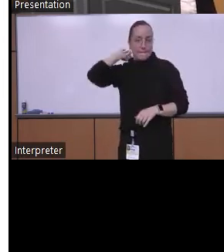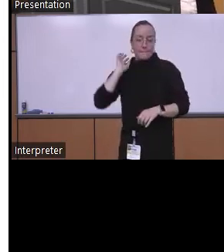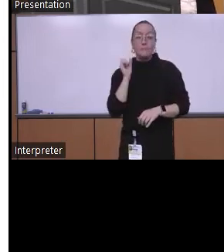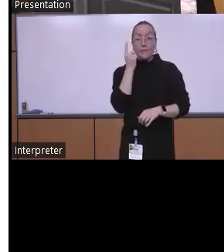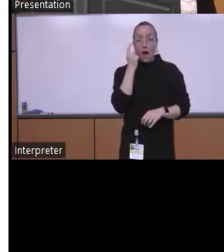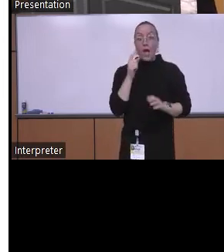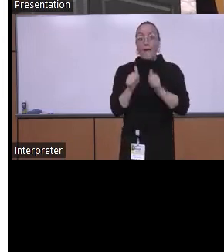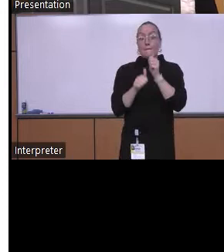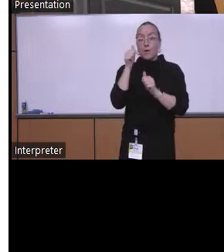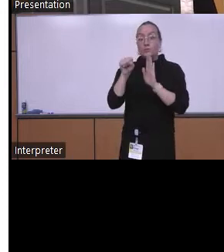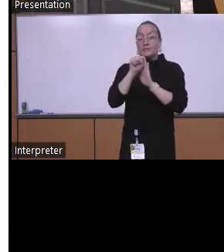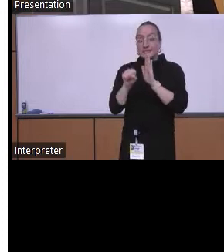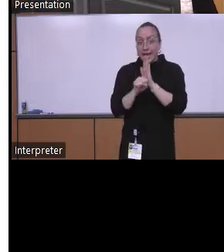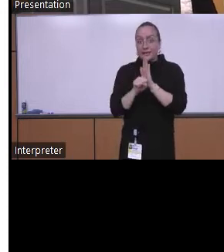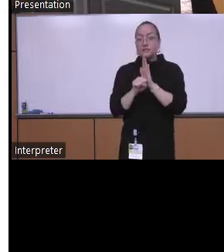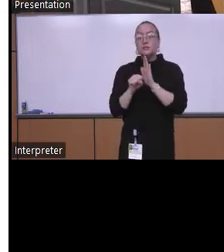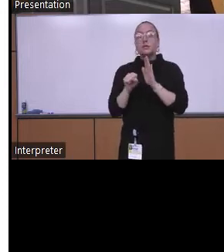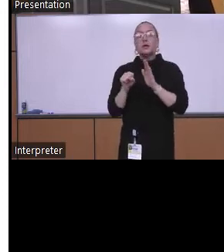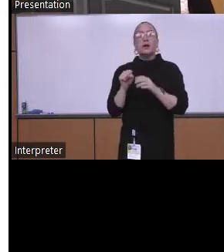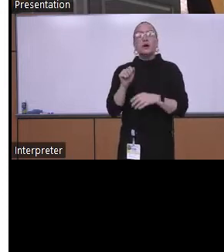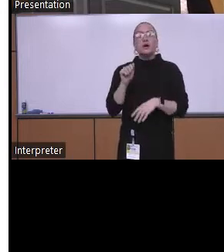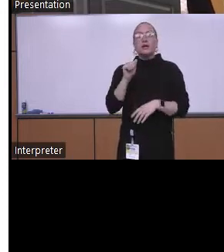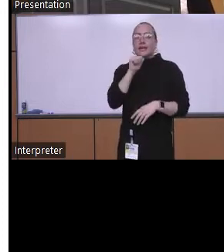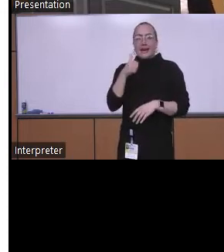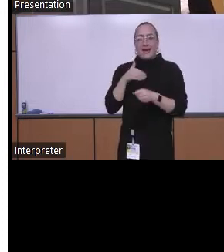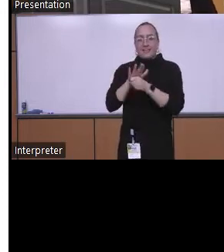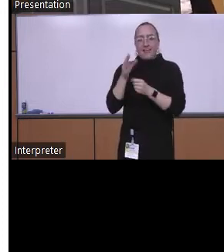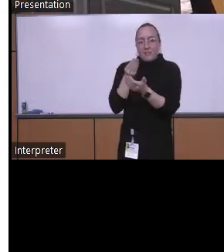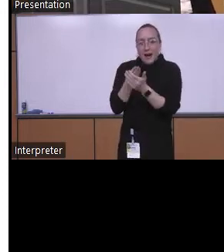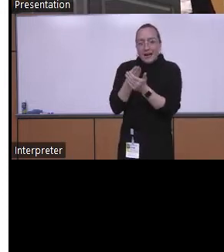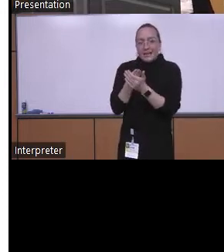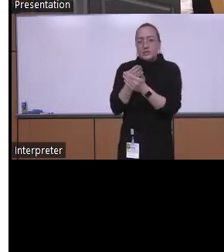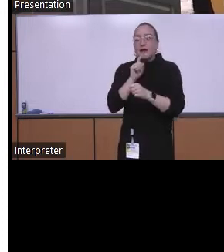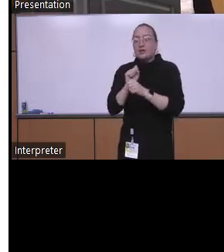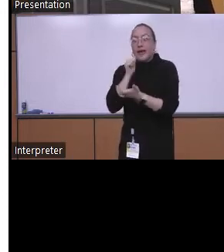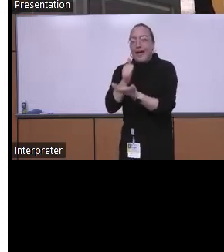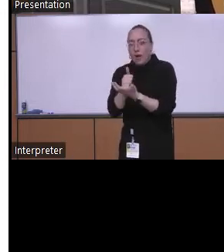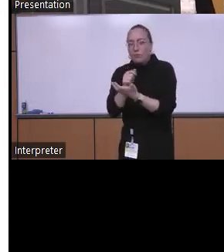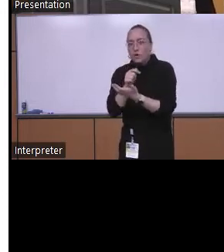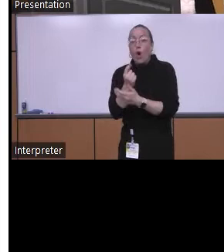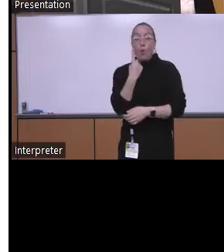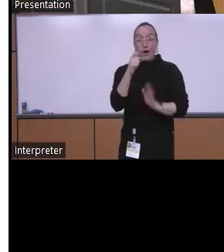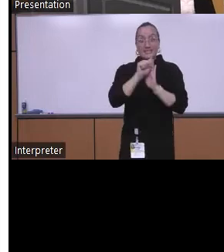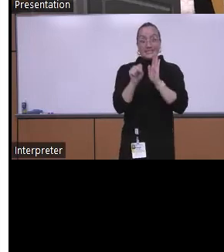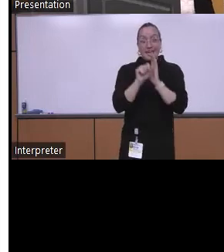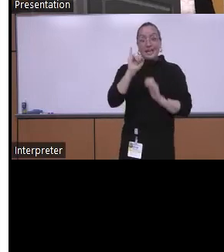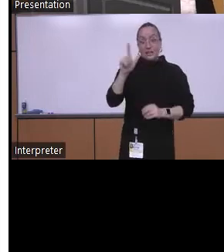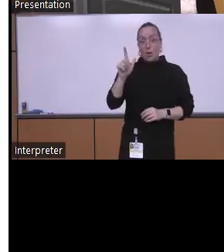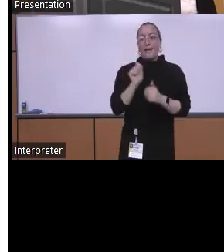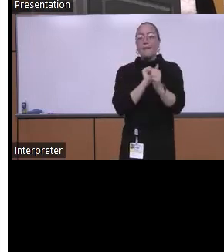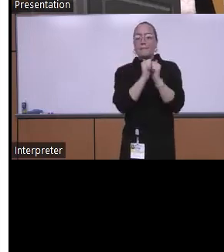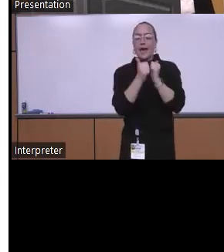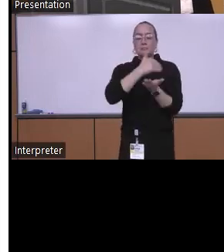most states, there was no appropriation of money to fix all the things that are being reported. Only one state, Illinois, passed